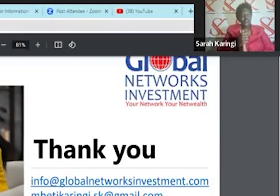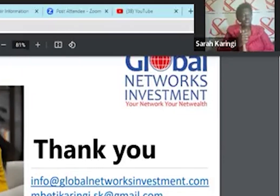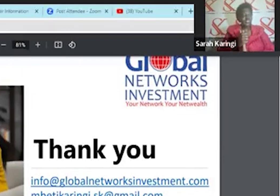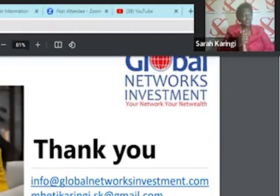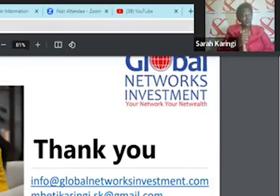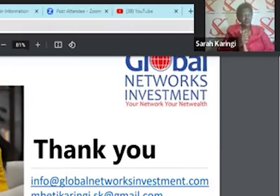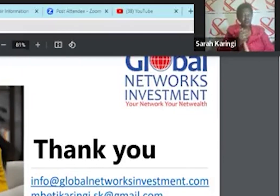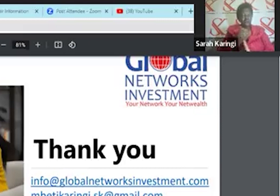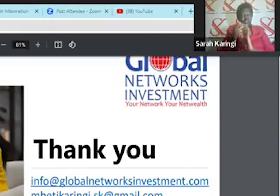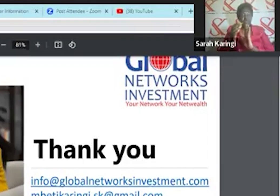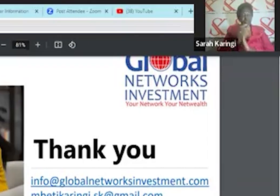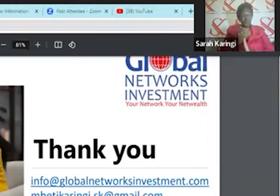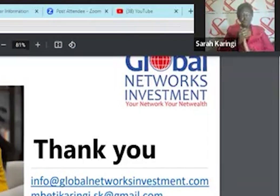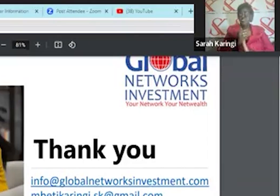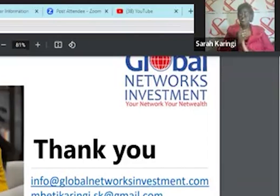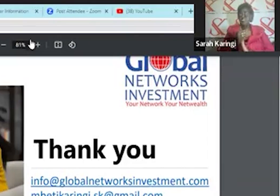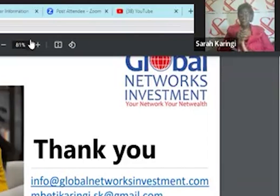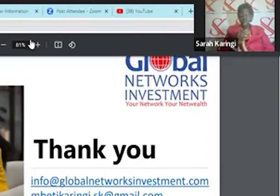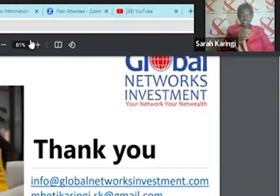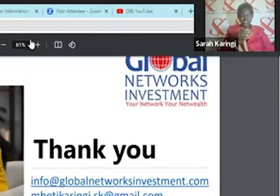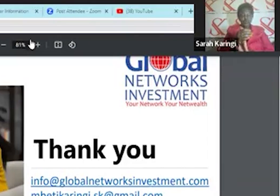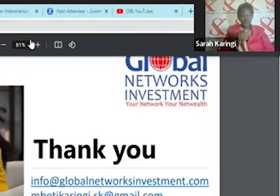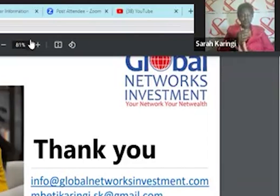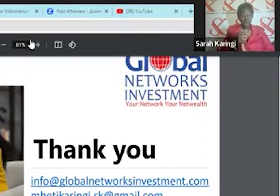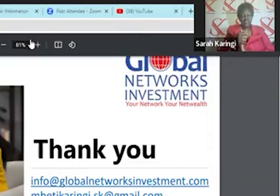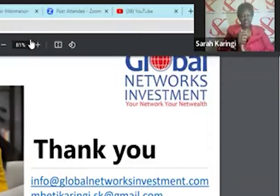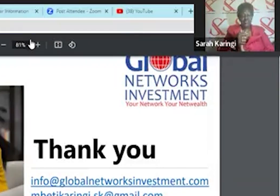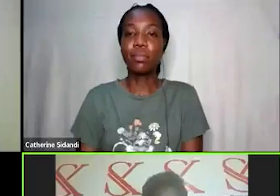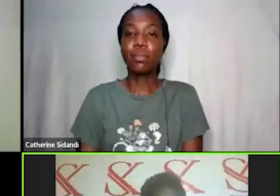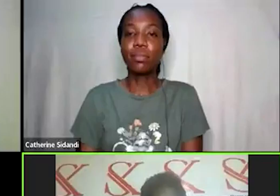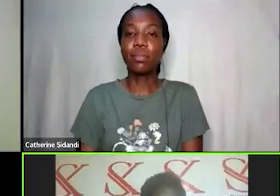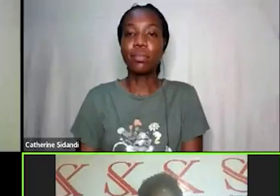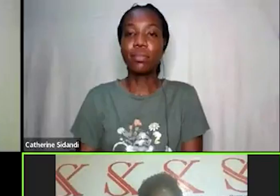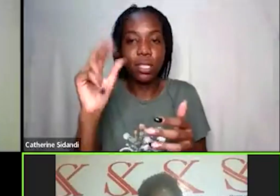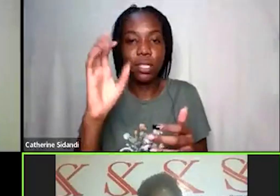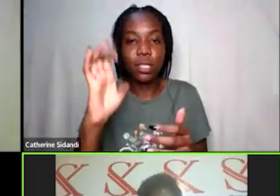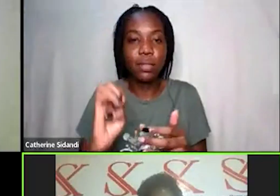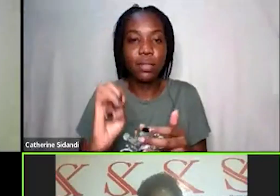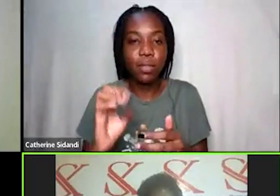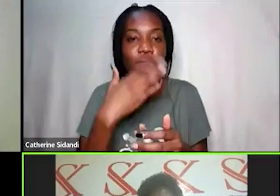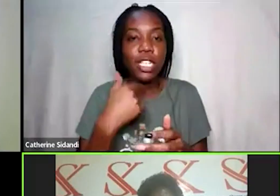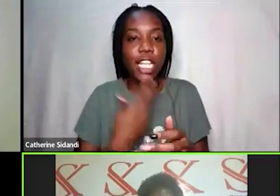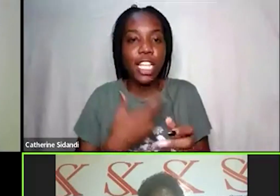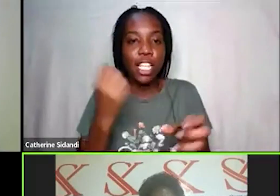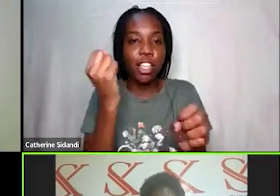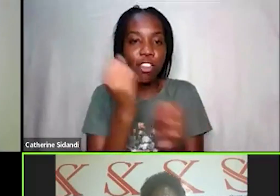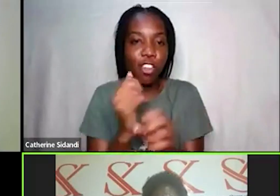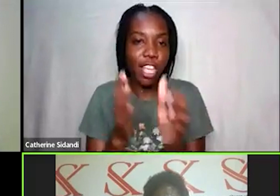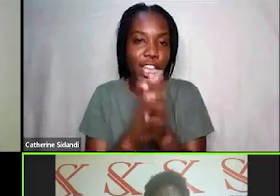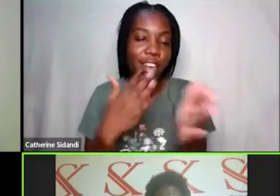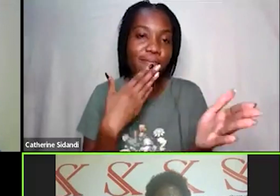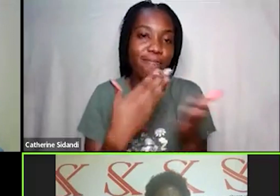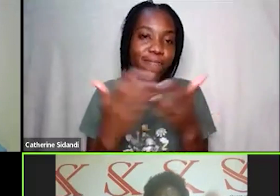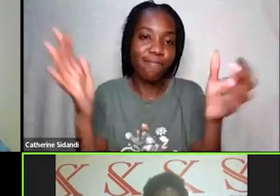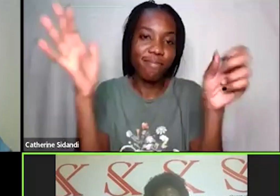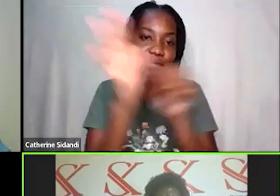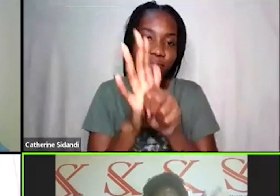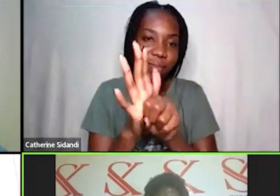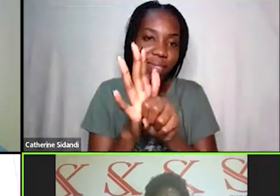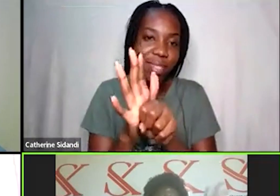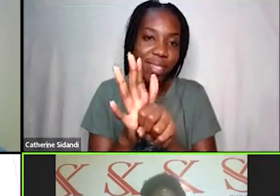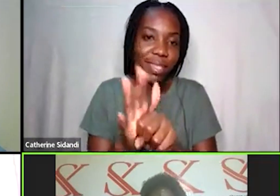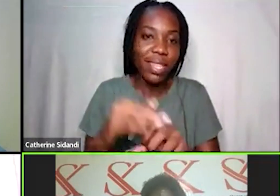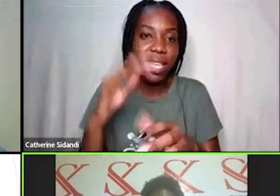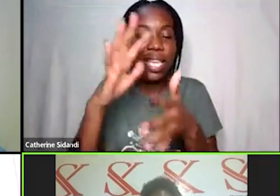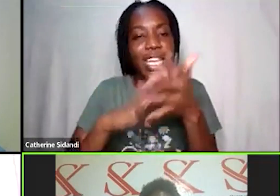any questions are now welcome. So I don't know what Grace wants us to do now after this. And asanteni sana. And I'm so sorry, my network has